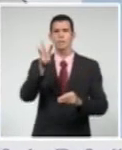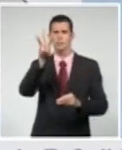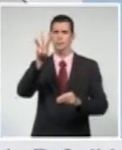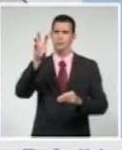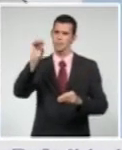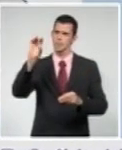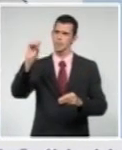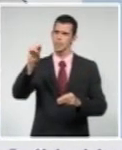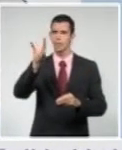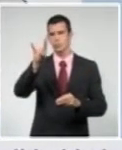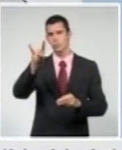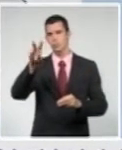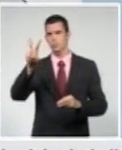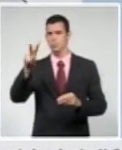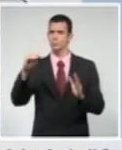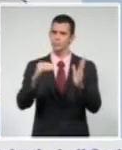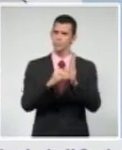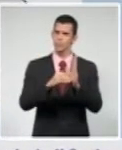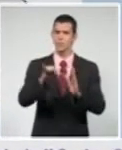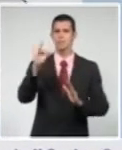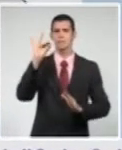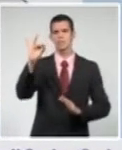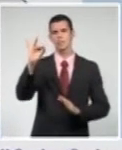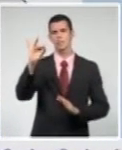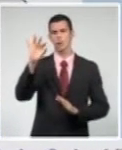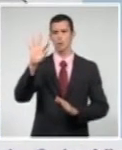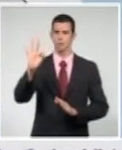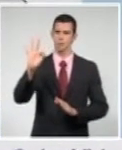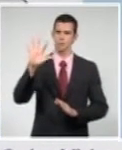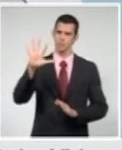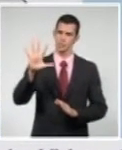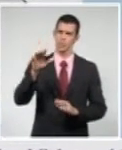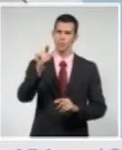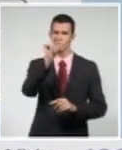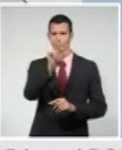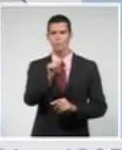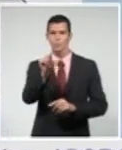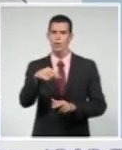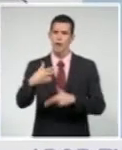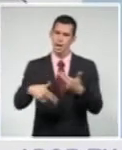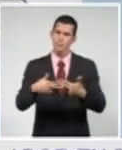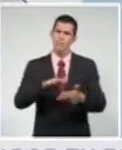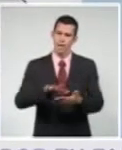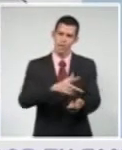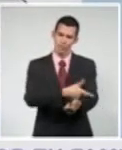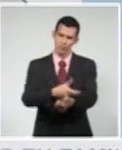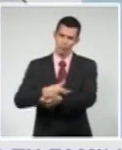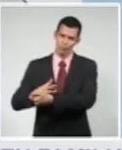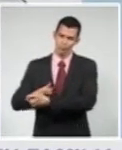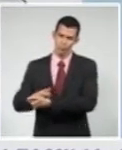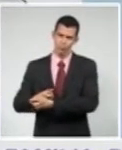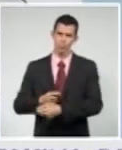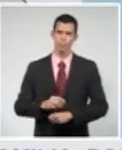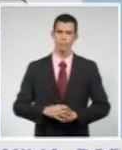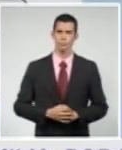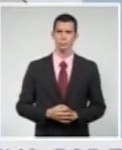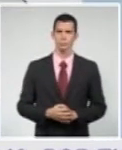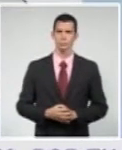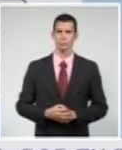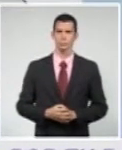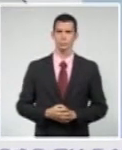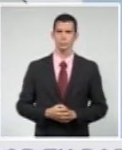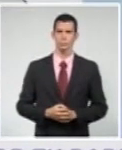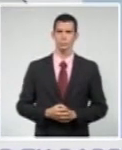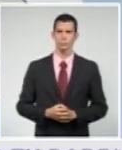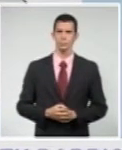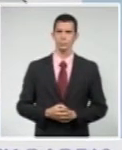and COVID-19. That's 48 people with the virus. This brings the total